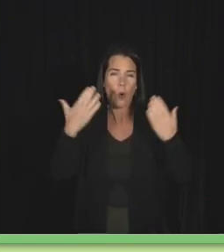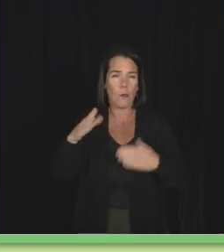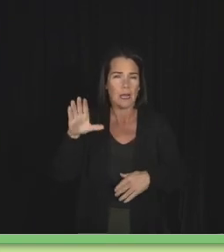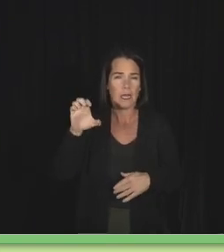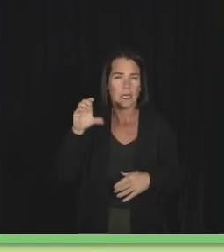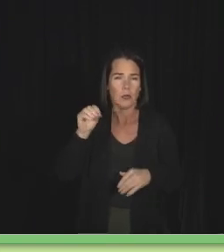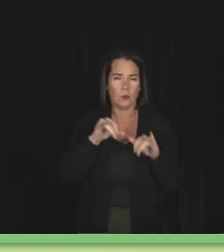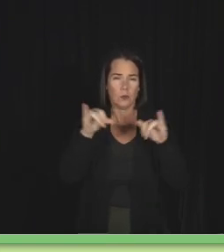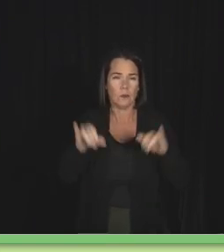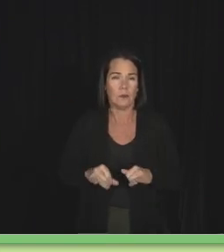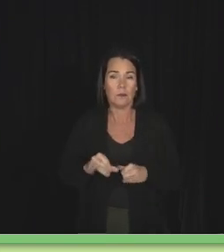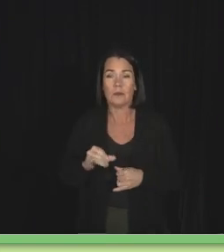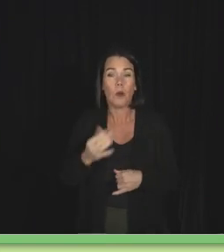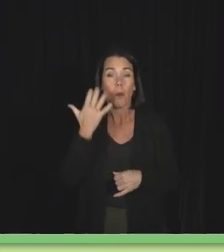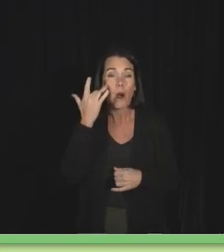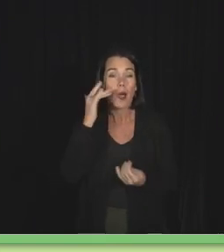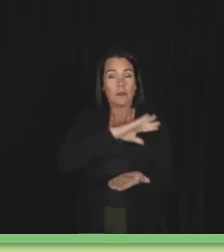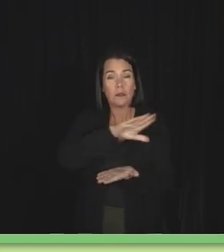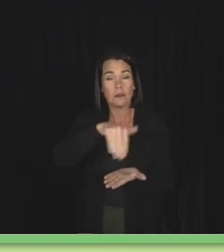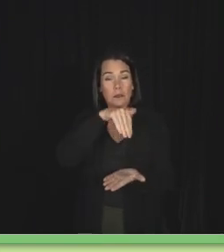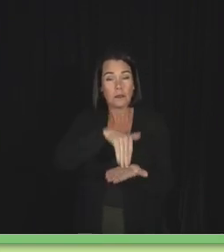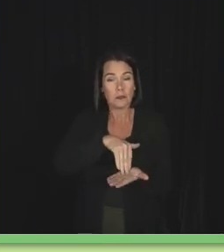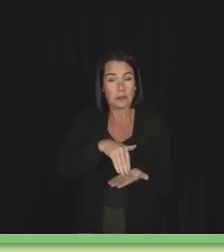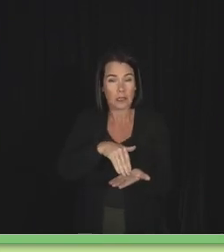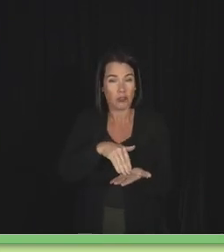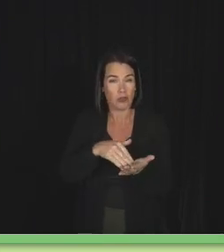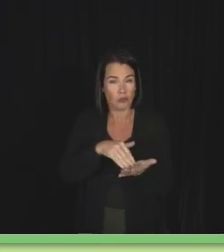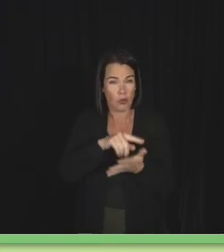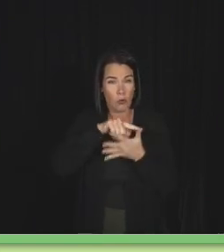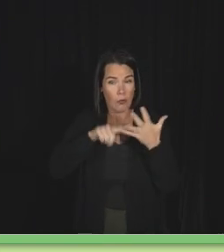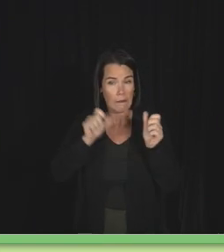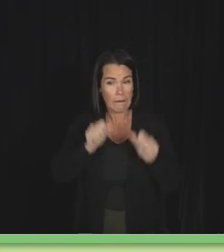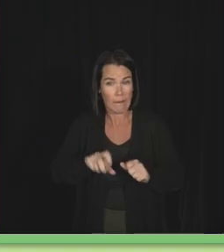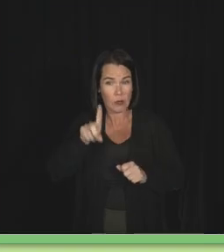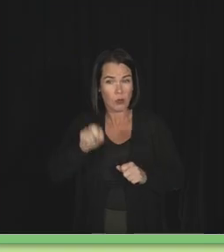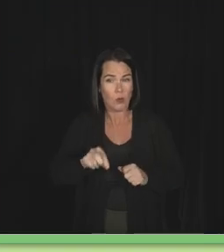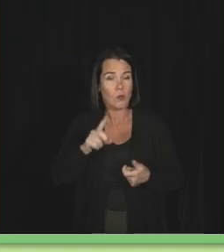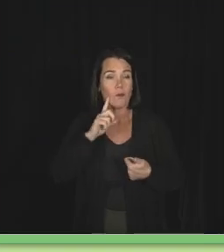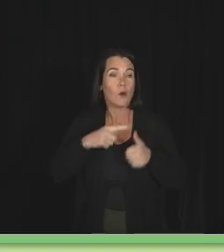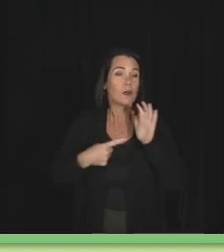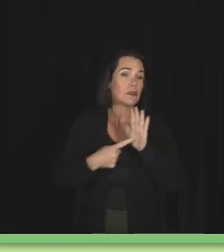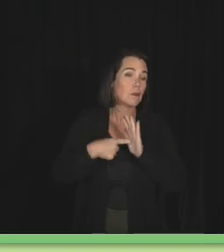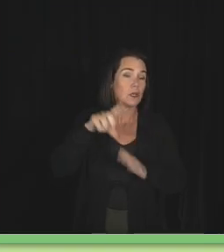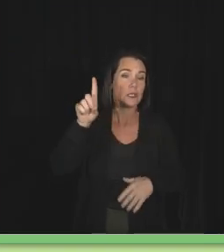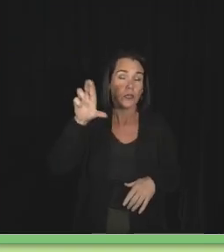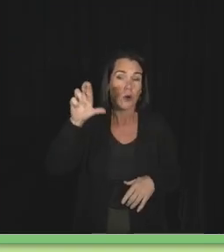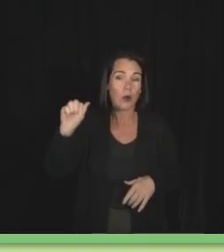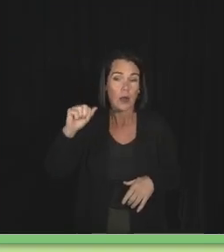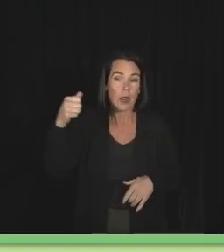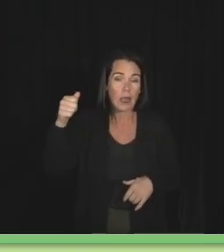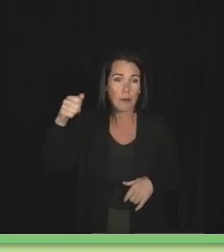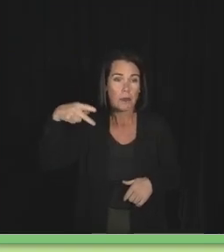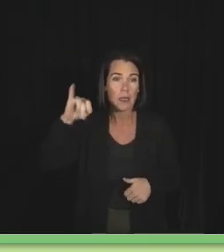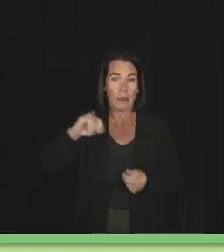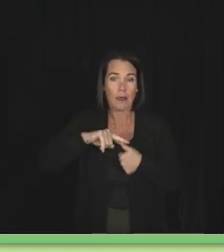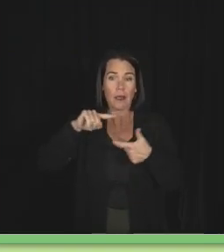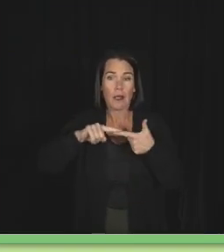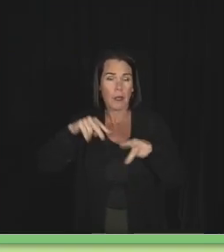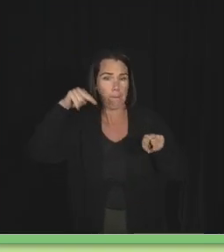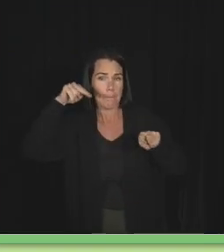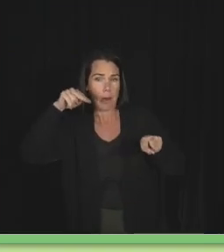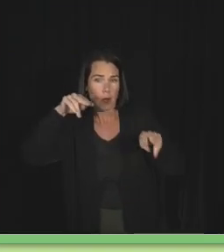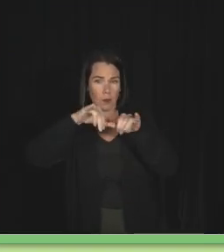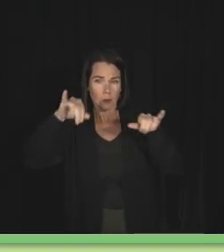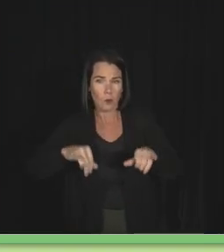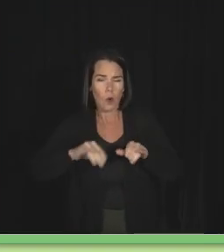capabilities, for example, the DRA API and the monitoring systems, or exposing